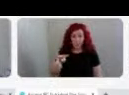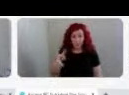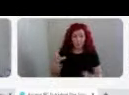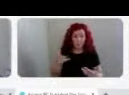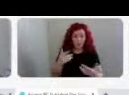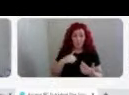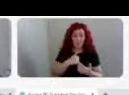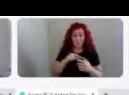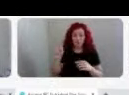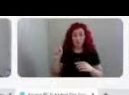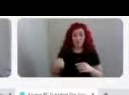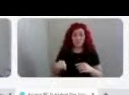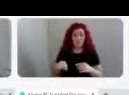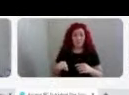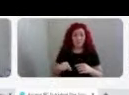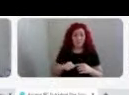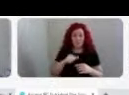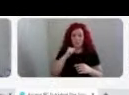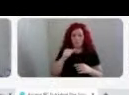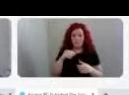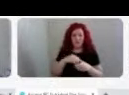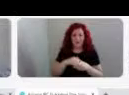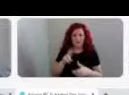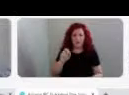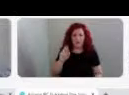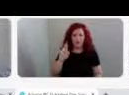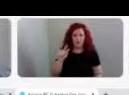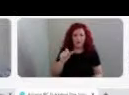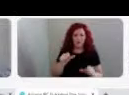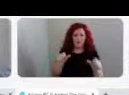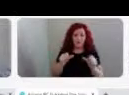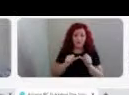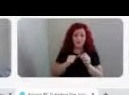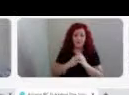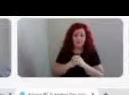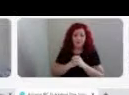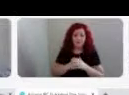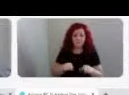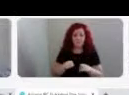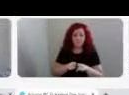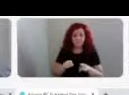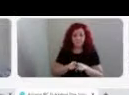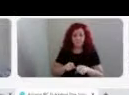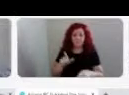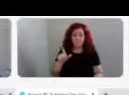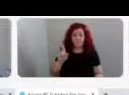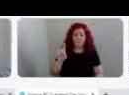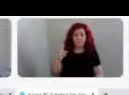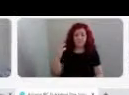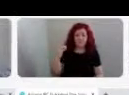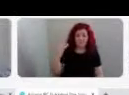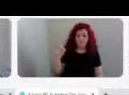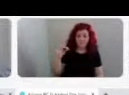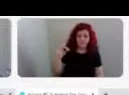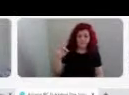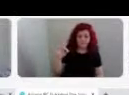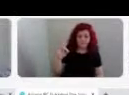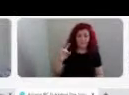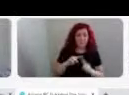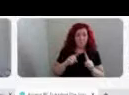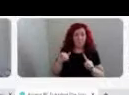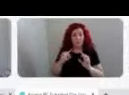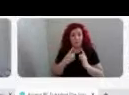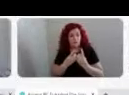and we're not sitting out in those rural areas i'm also placed in lda 18 but this district and